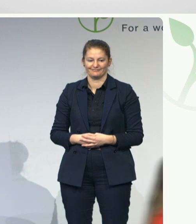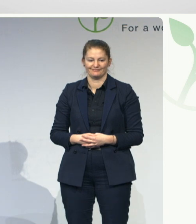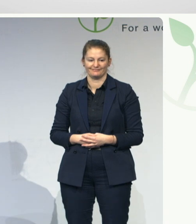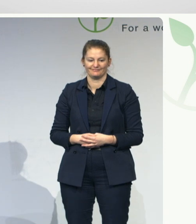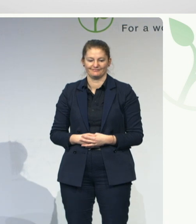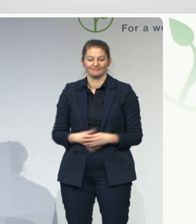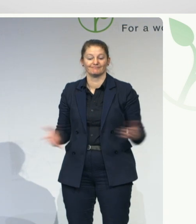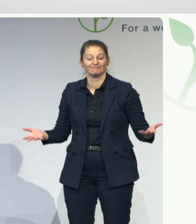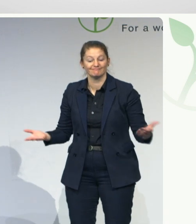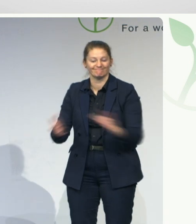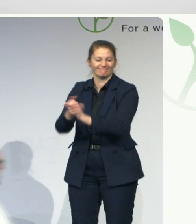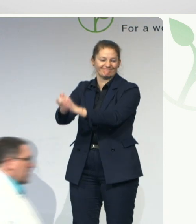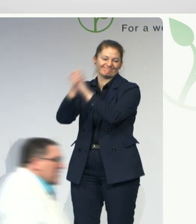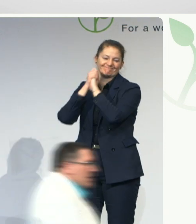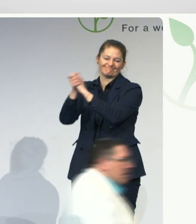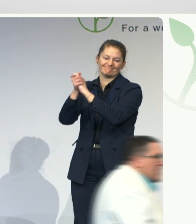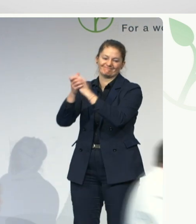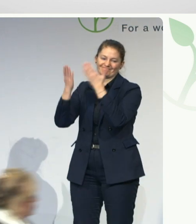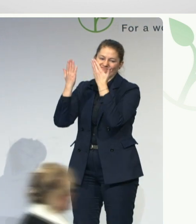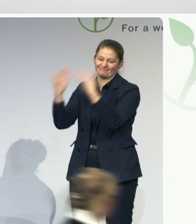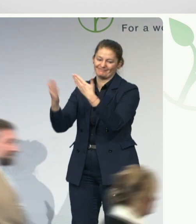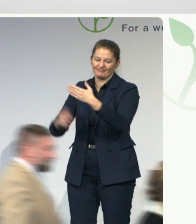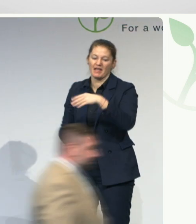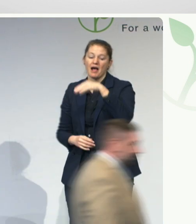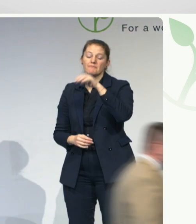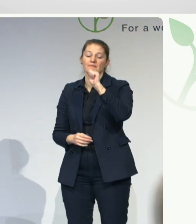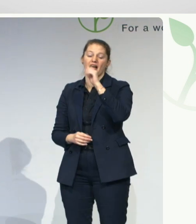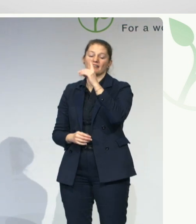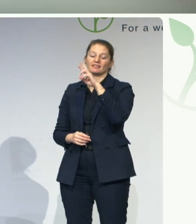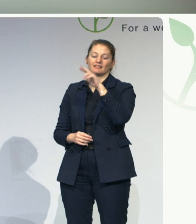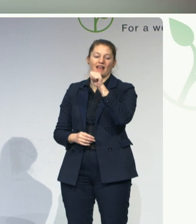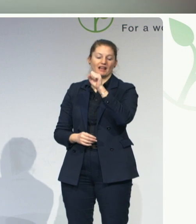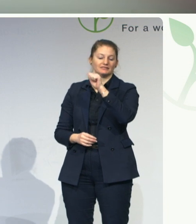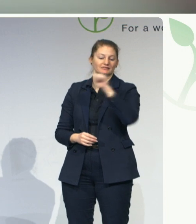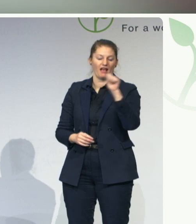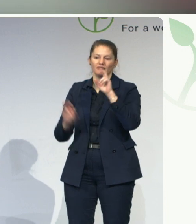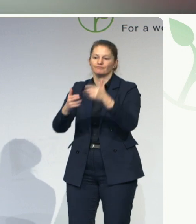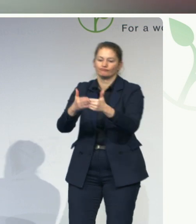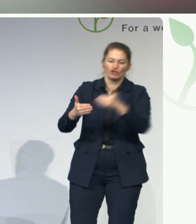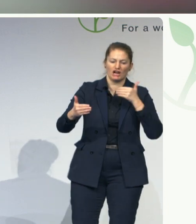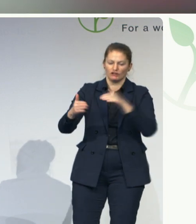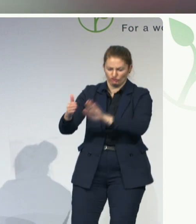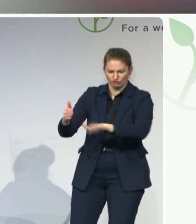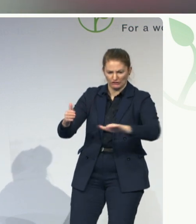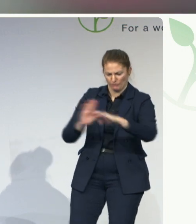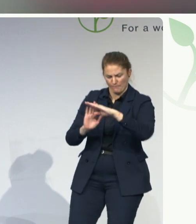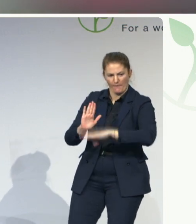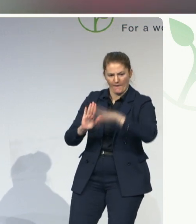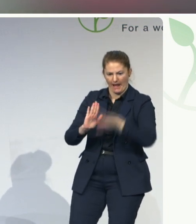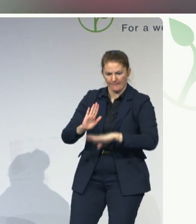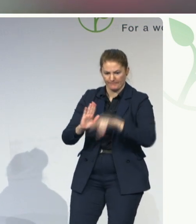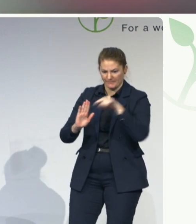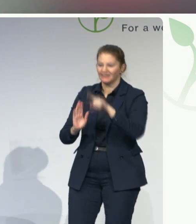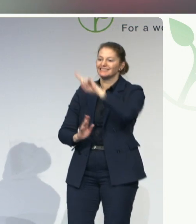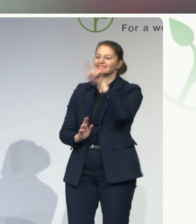Congratulations to the Madrasa Early Childhood Programs, Zanzibar, Tanzania. The program focuses on teacher training in